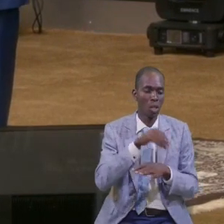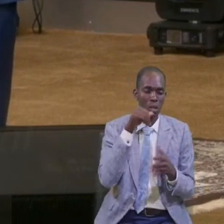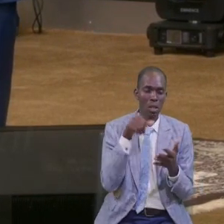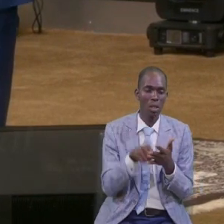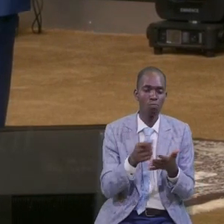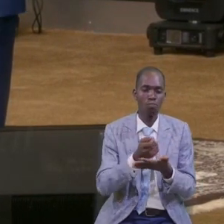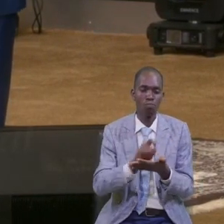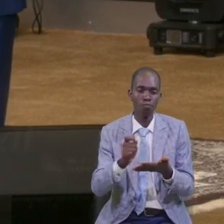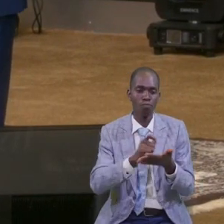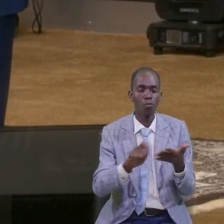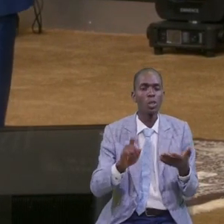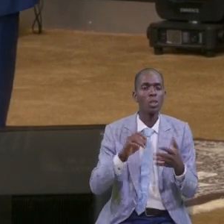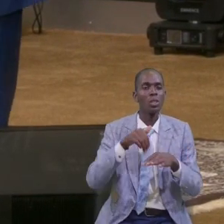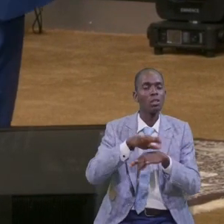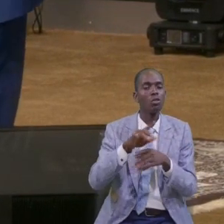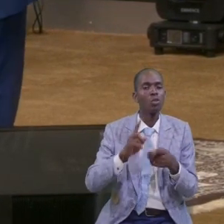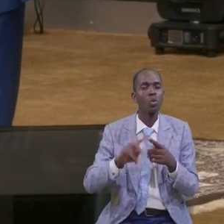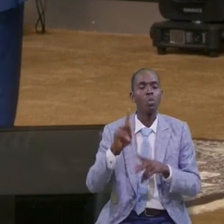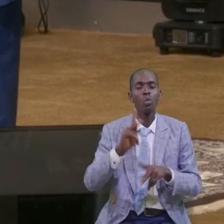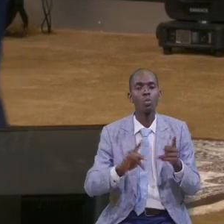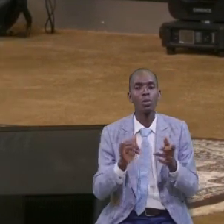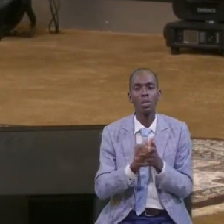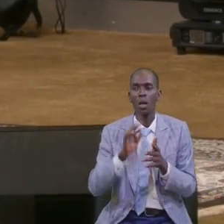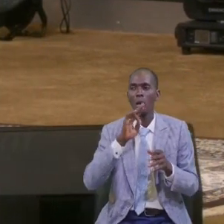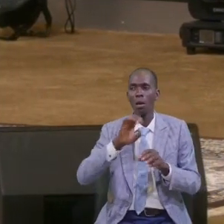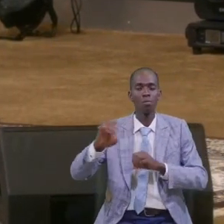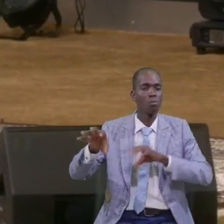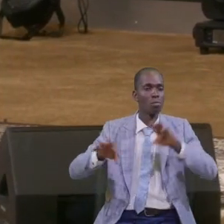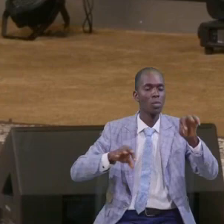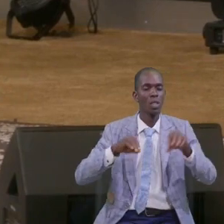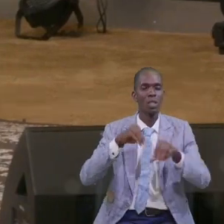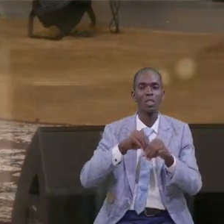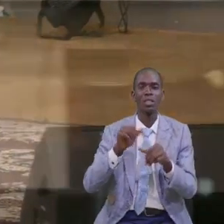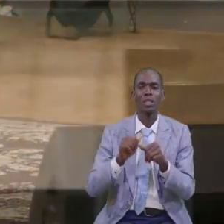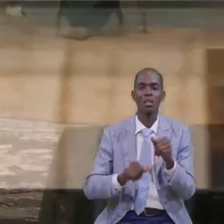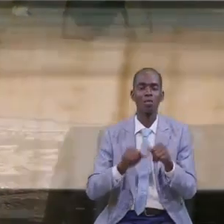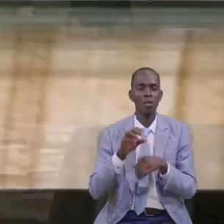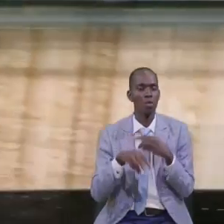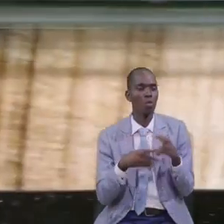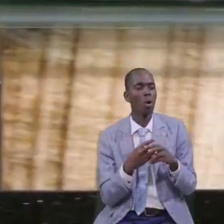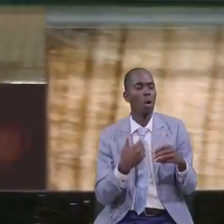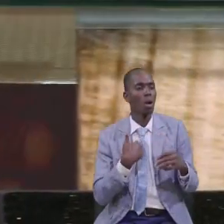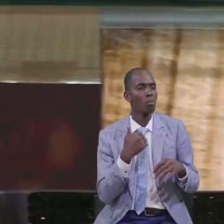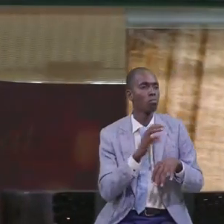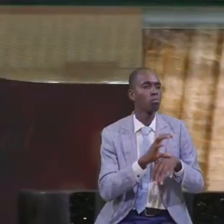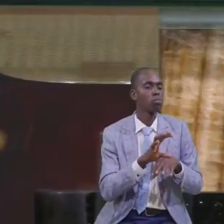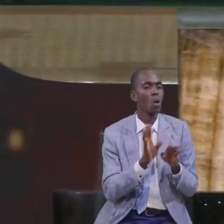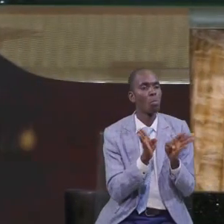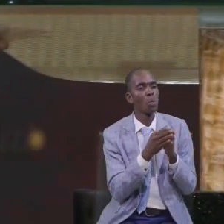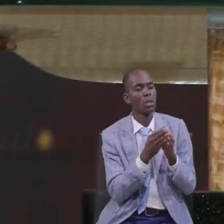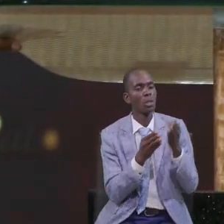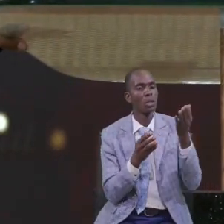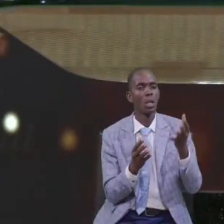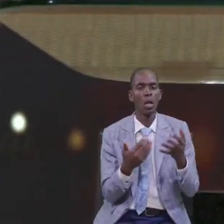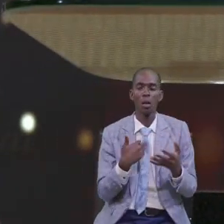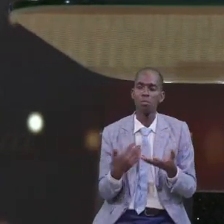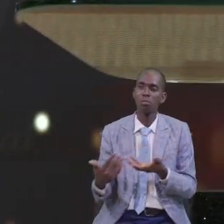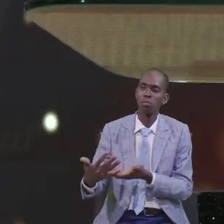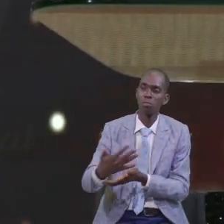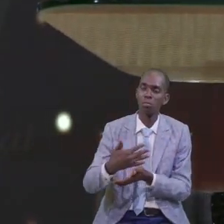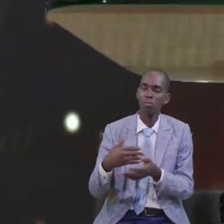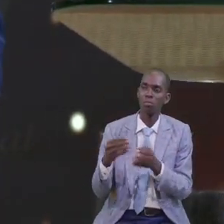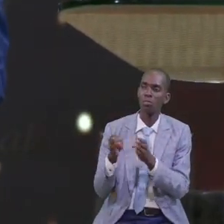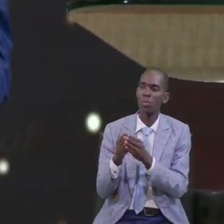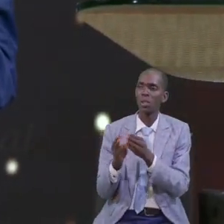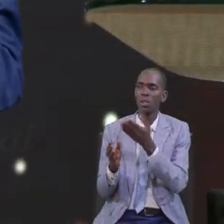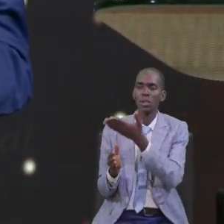been scattered to different parts of the world. And they had assemblies here, and assemblies there. And the